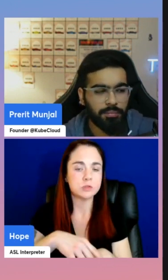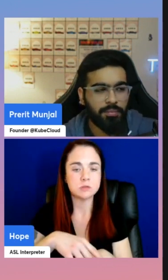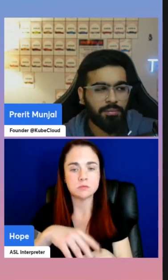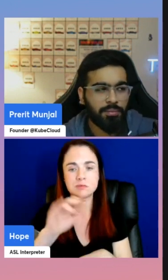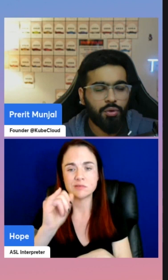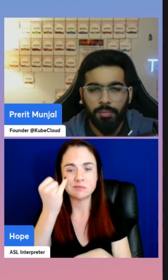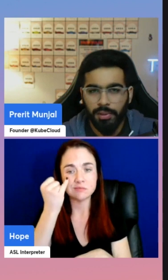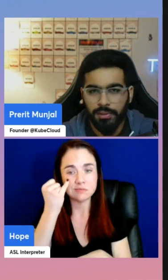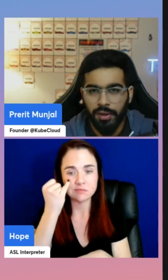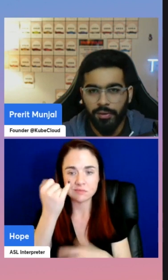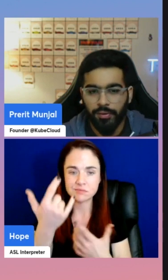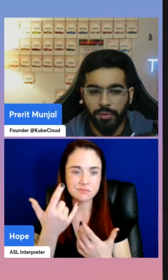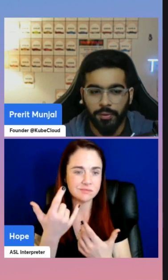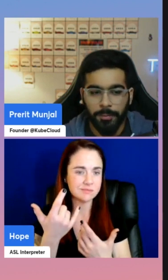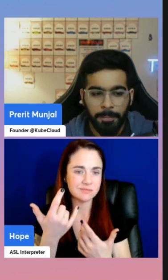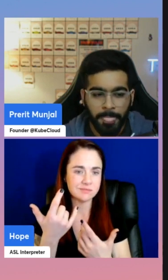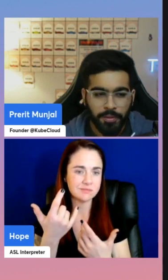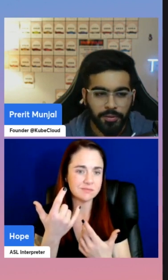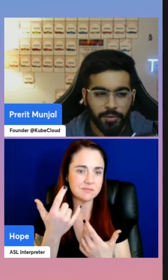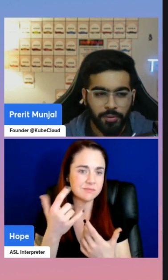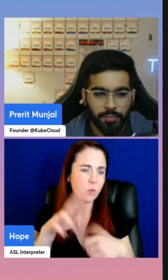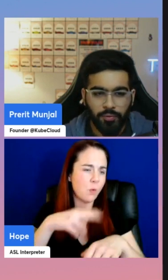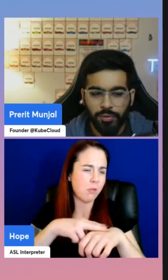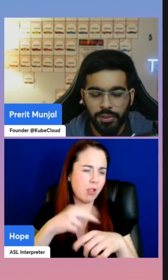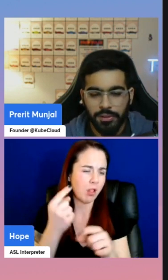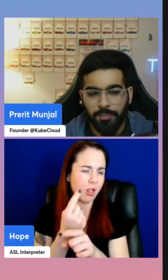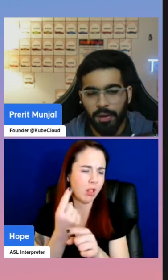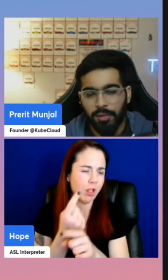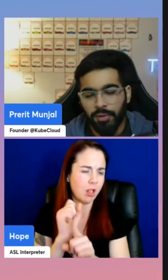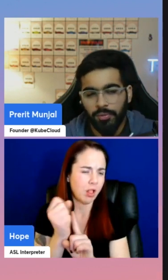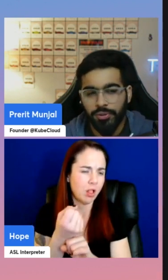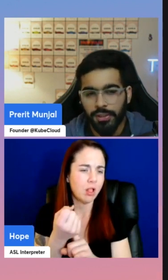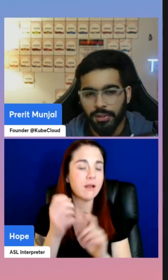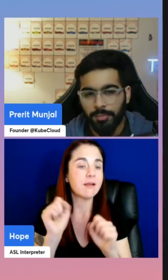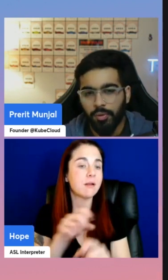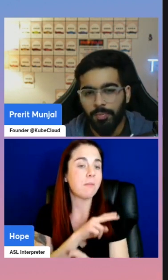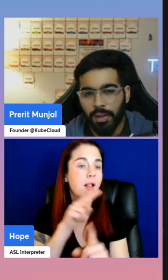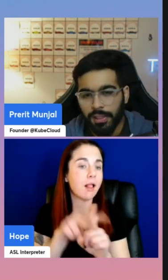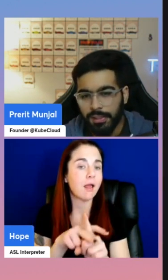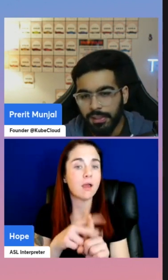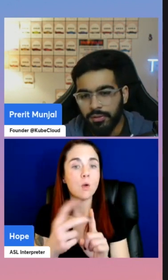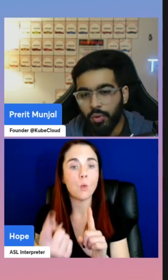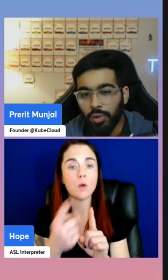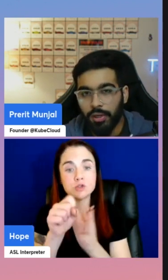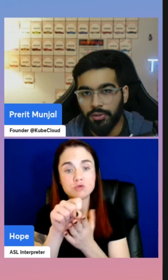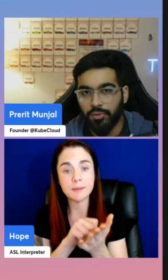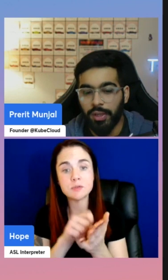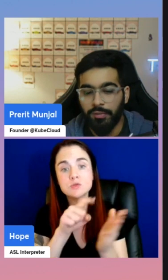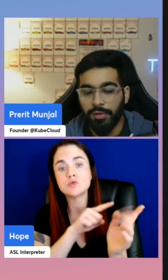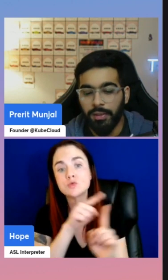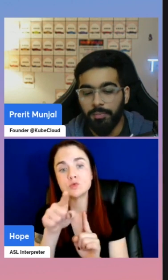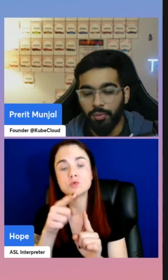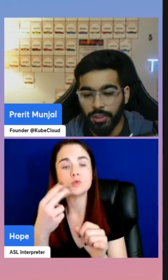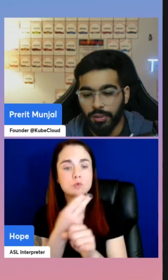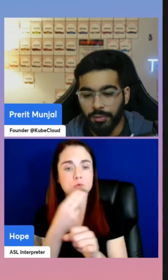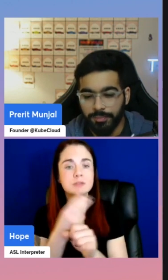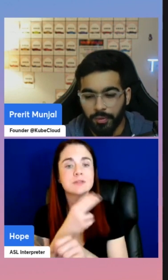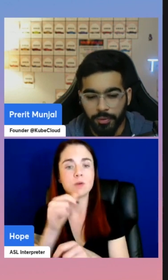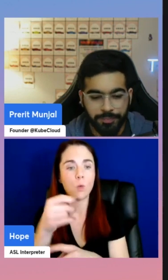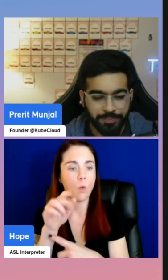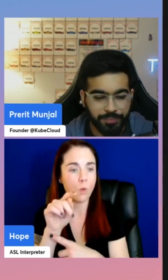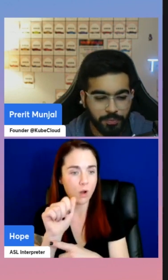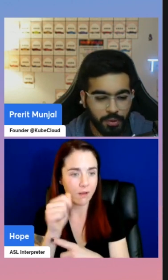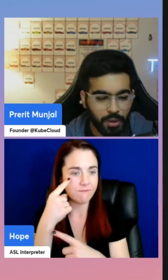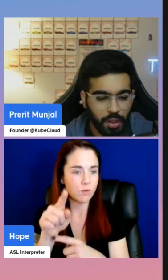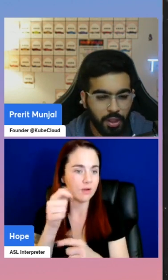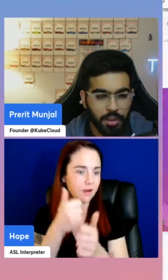like normal scenarios. Okay, so we would just apply one more shell script to apply these quotas to every project.